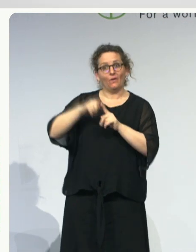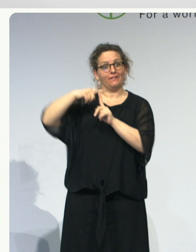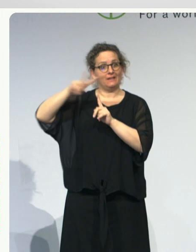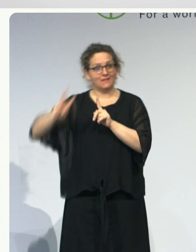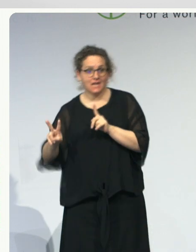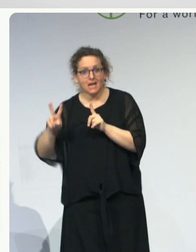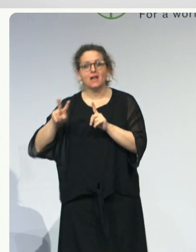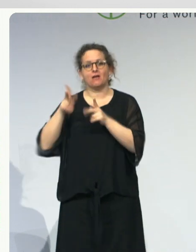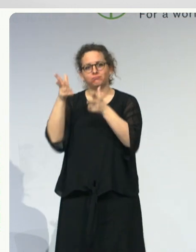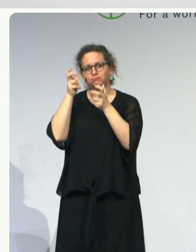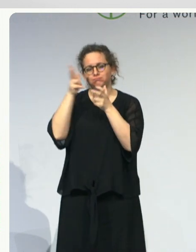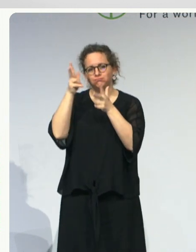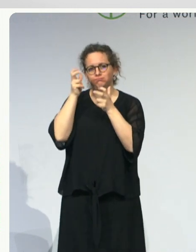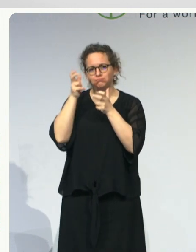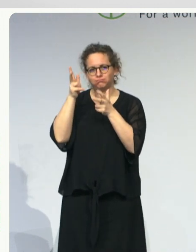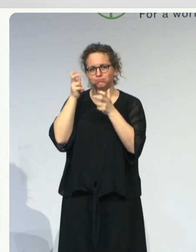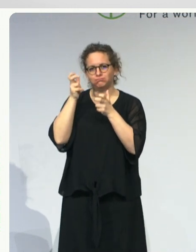What?